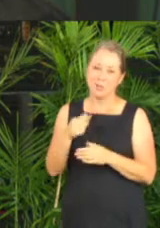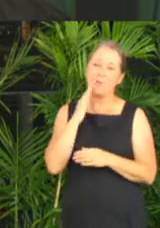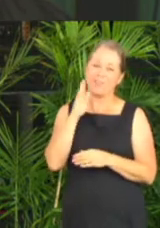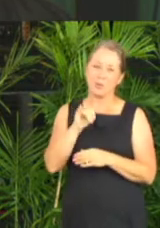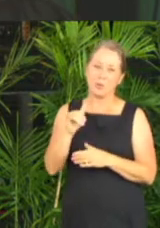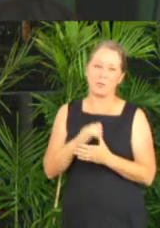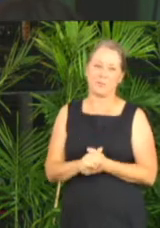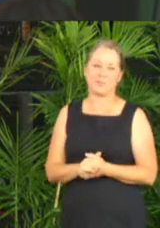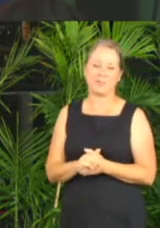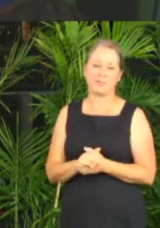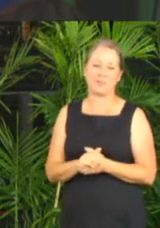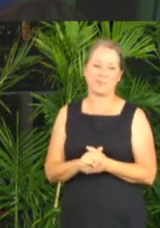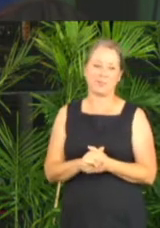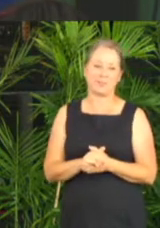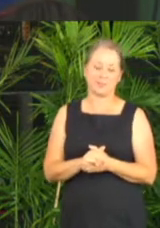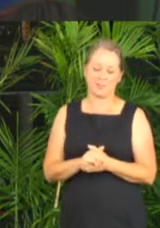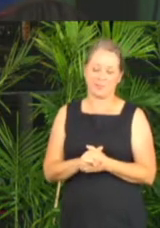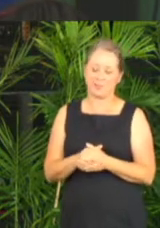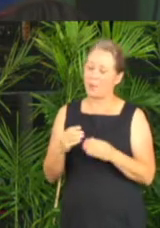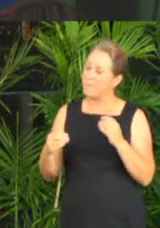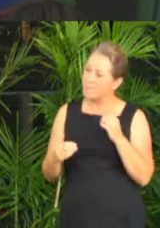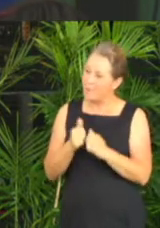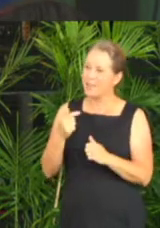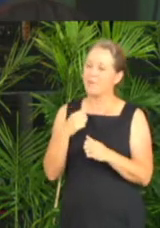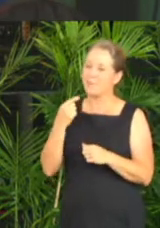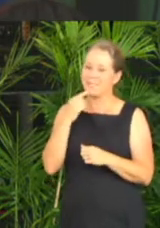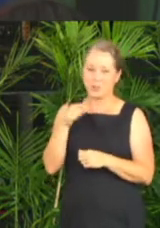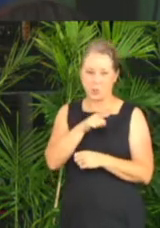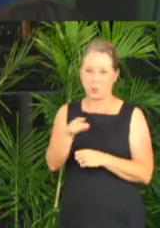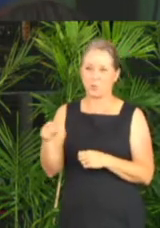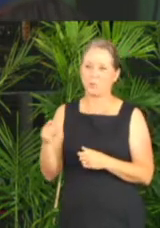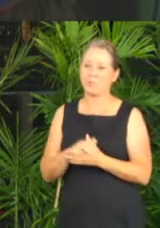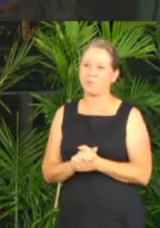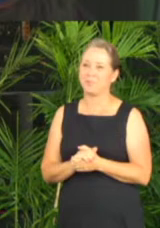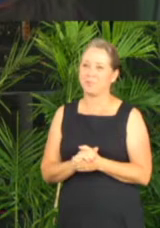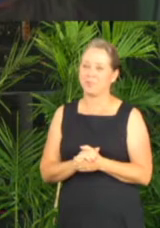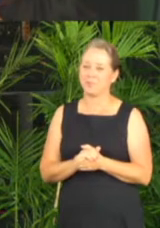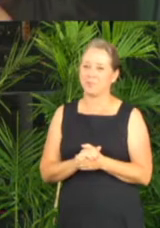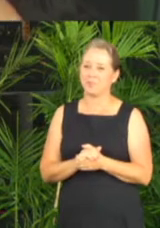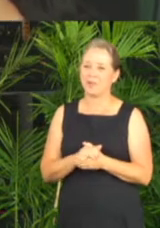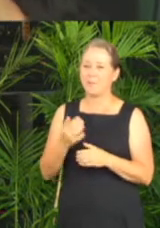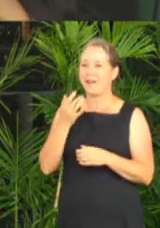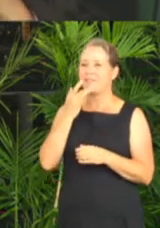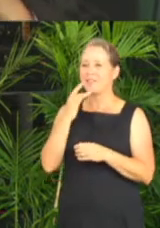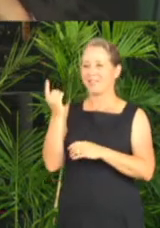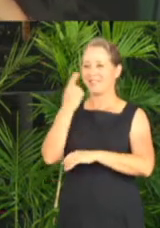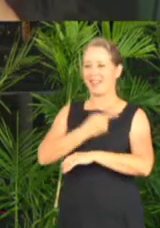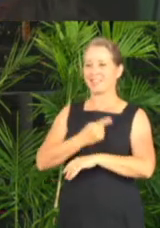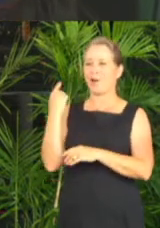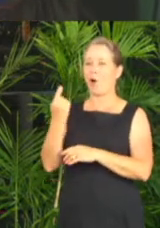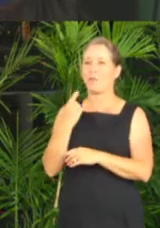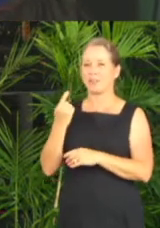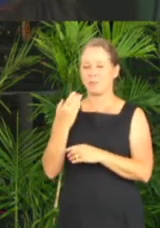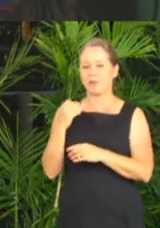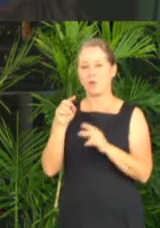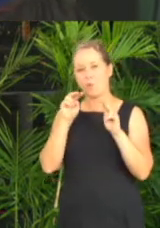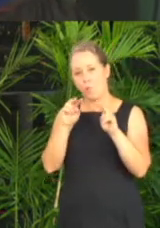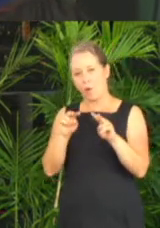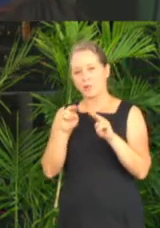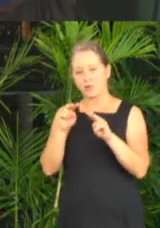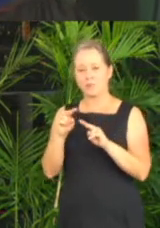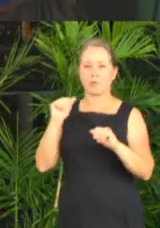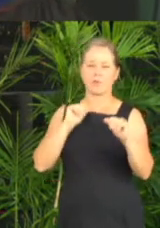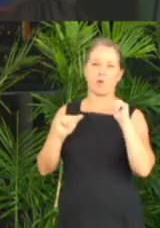too. But mostly I will miss you. My favorite days have always been watching you